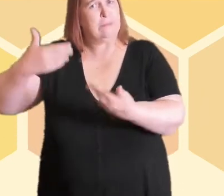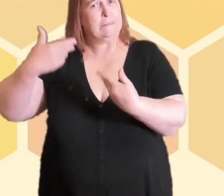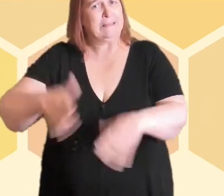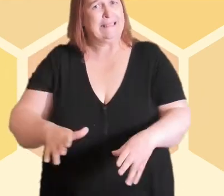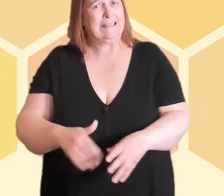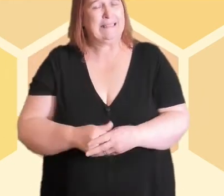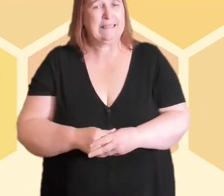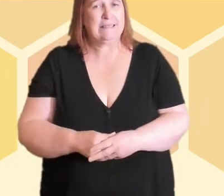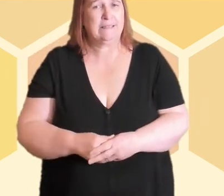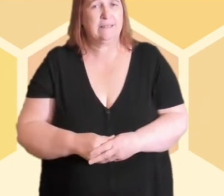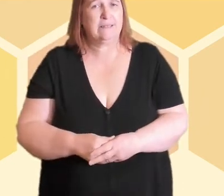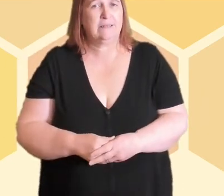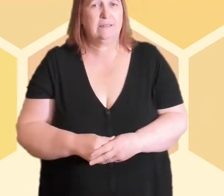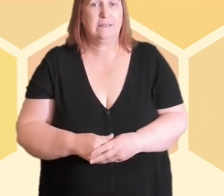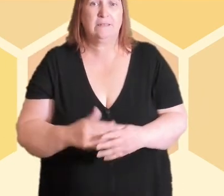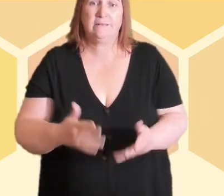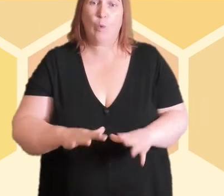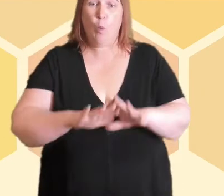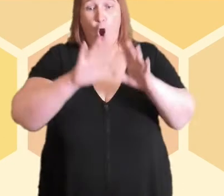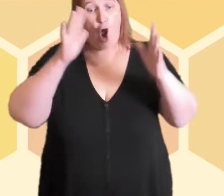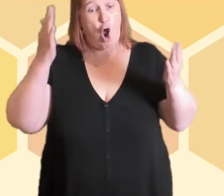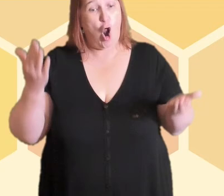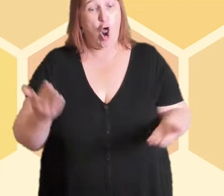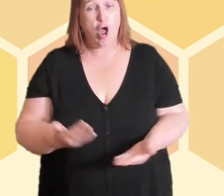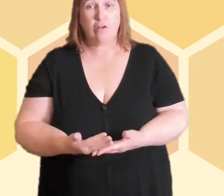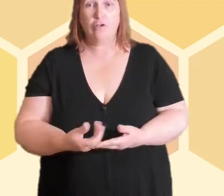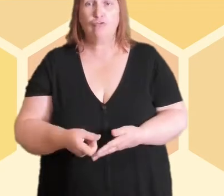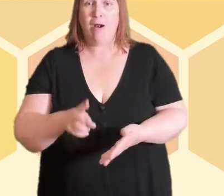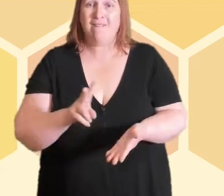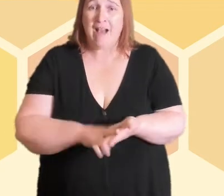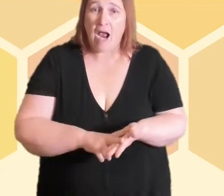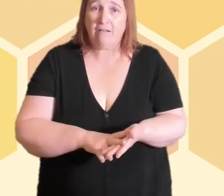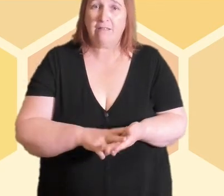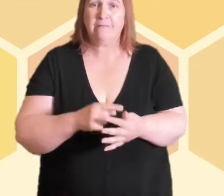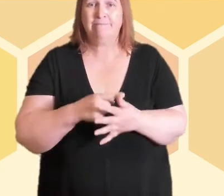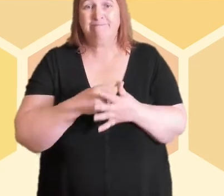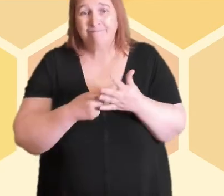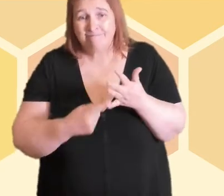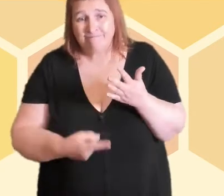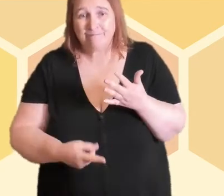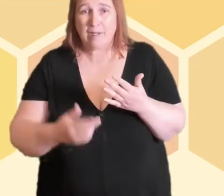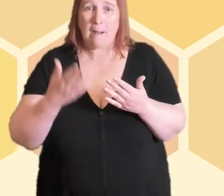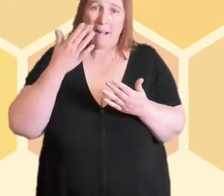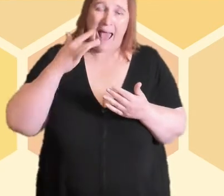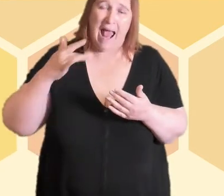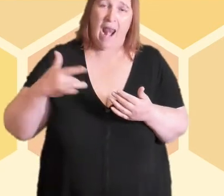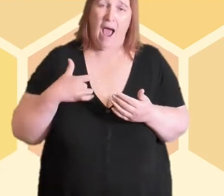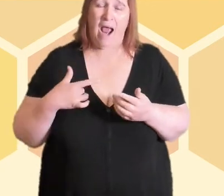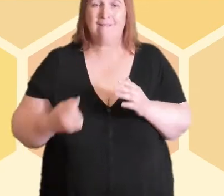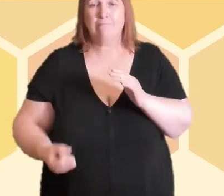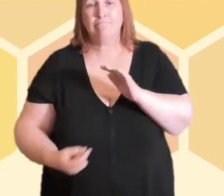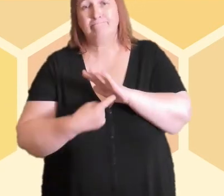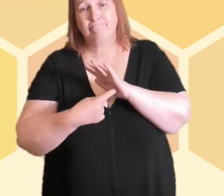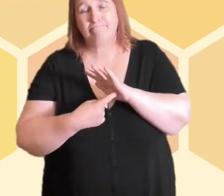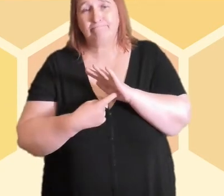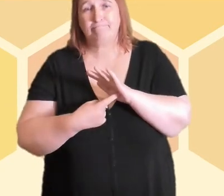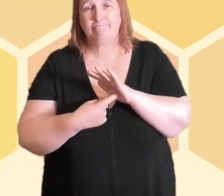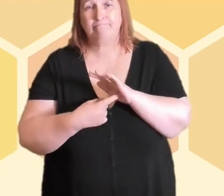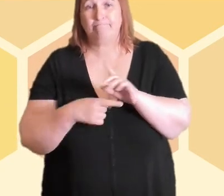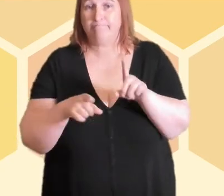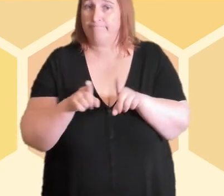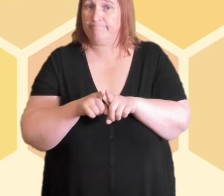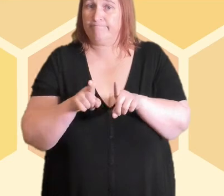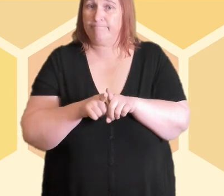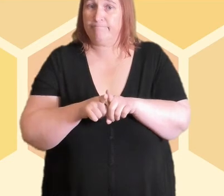recent global issues, including COVID-19, Black Lives Matter, and